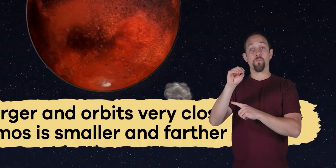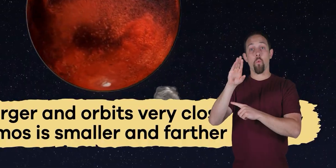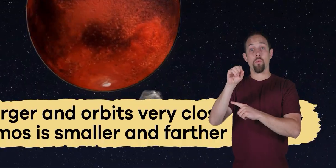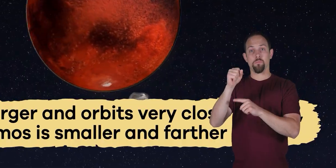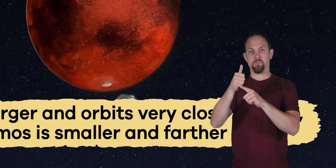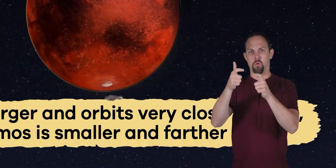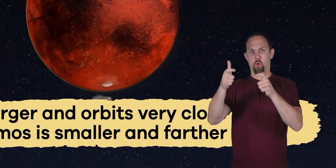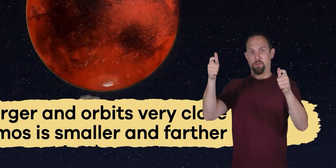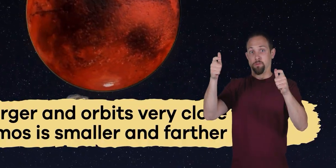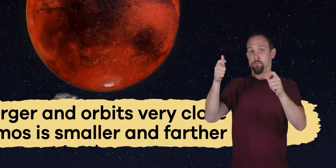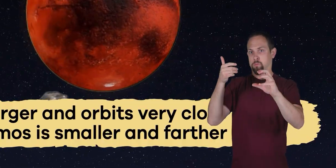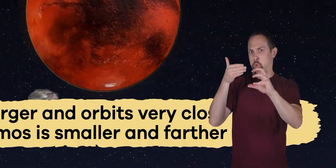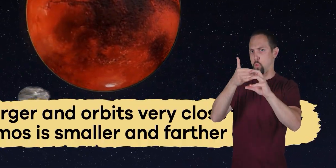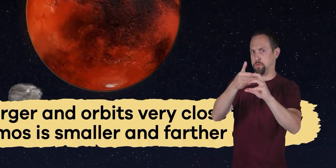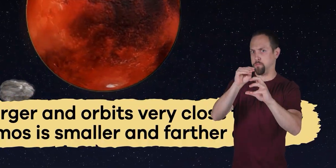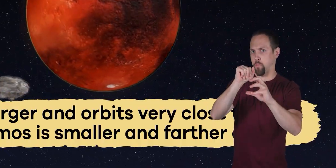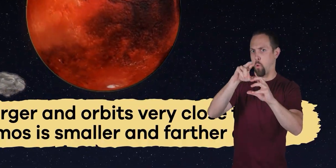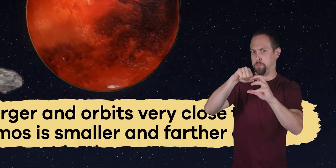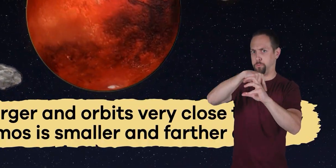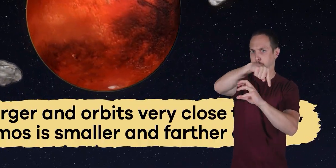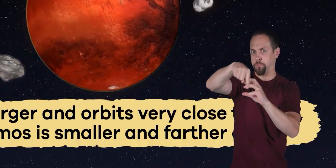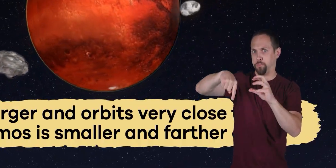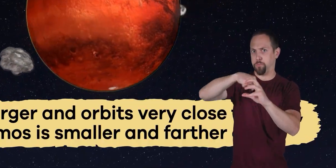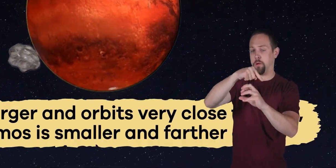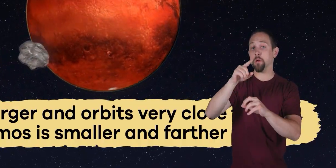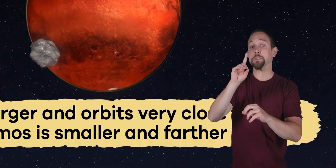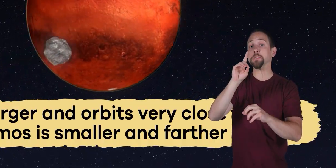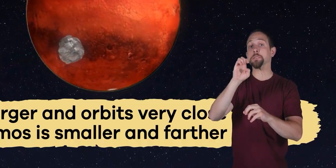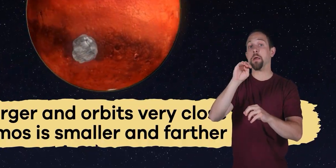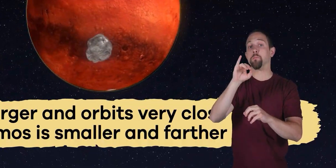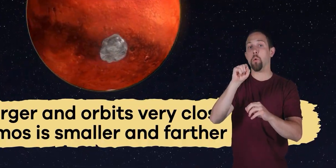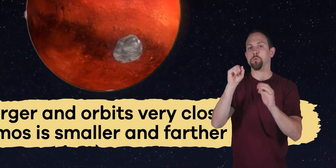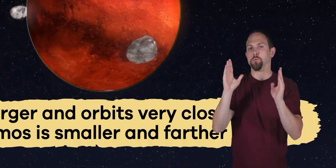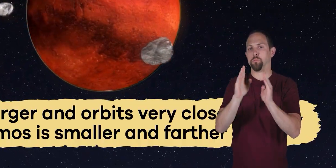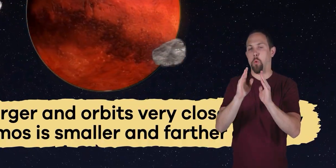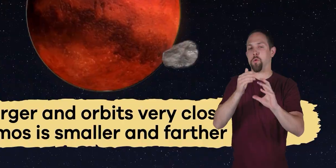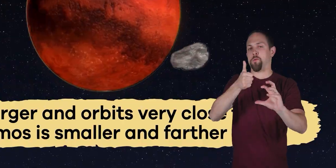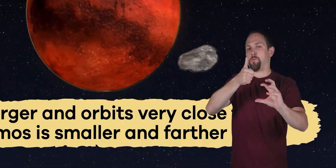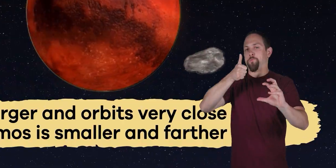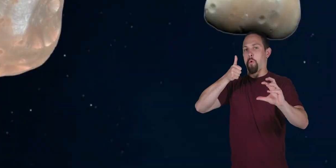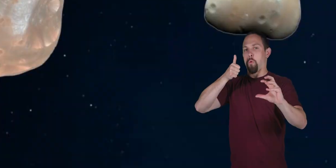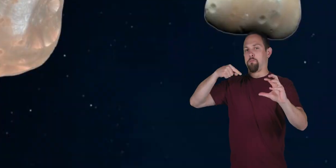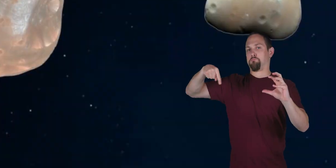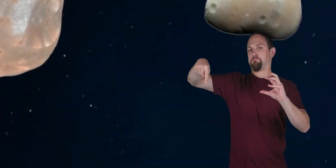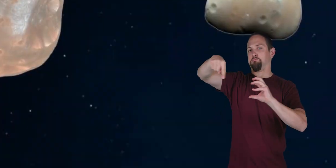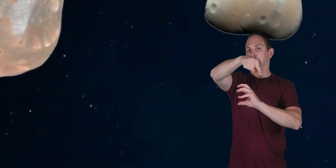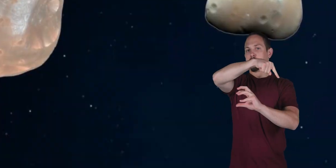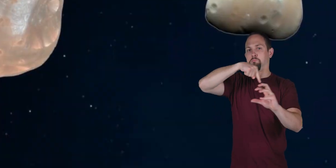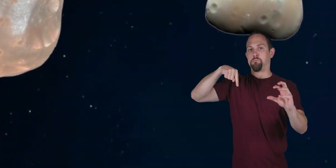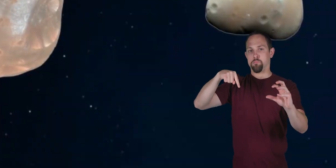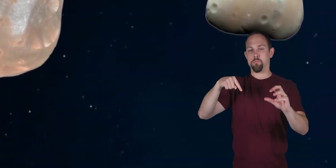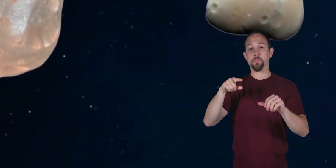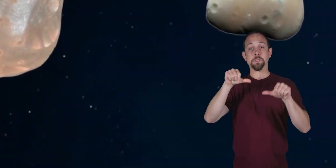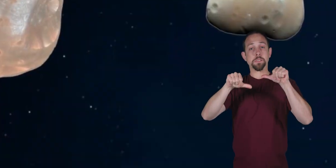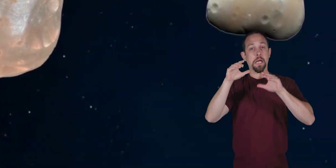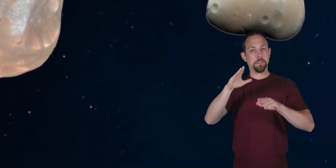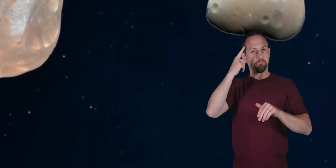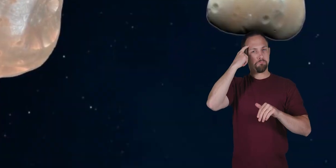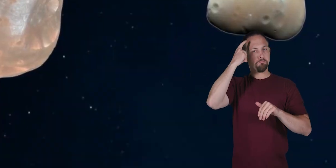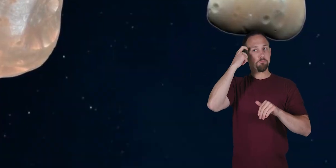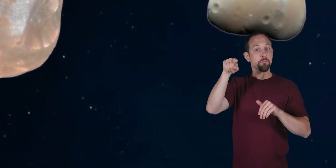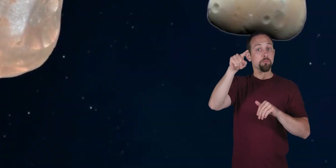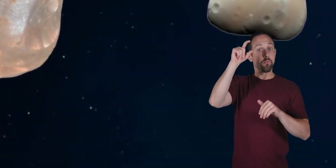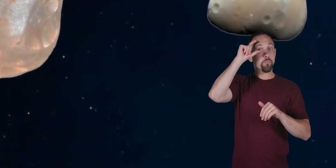and orbits very close to Mars, while Deimos is smaller and farther away. Scientists think these moons